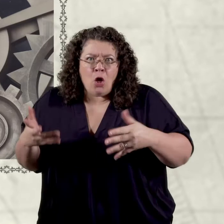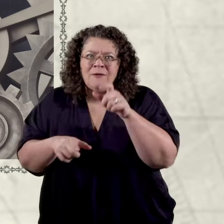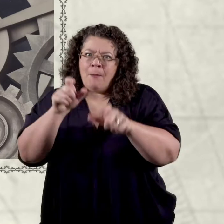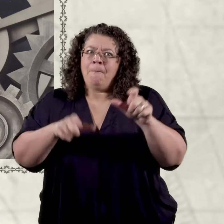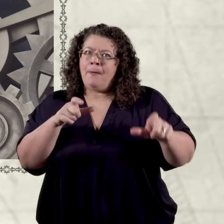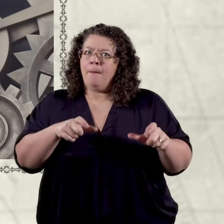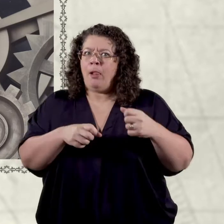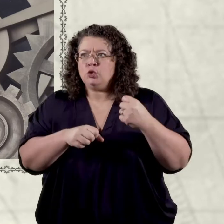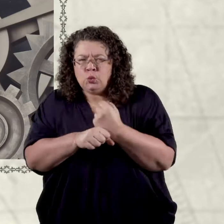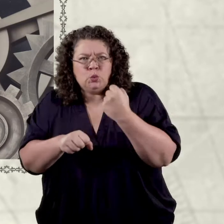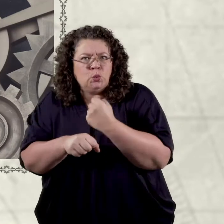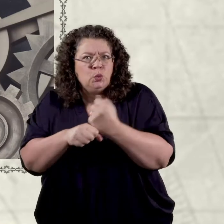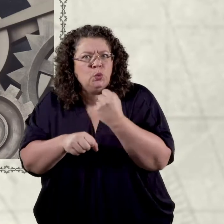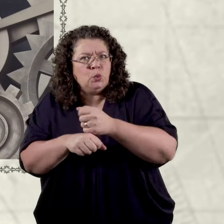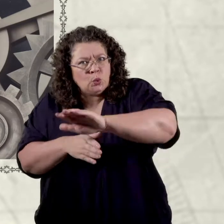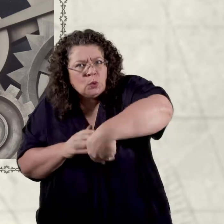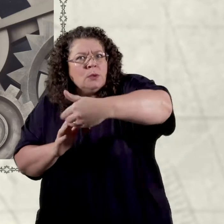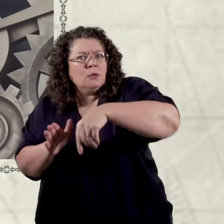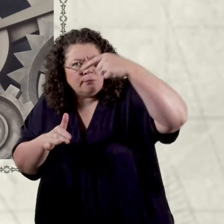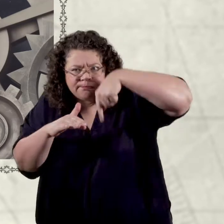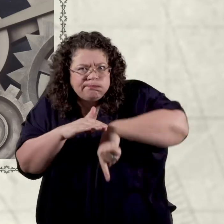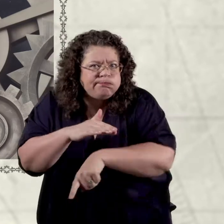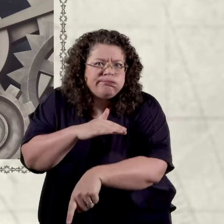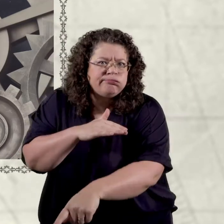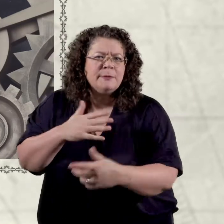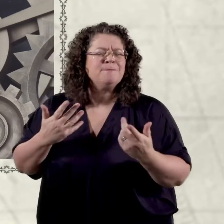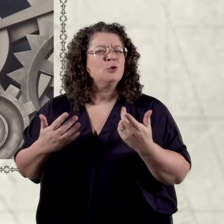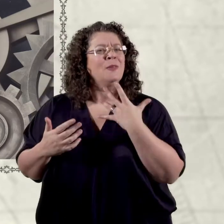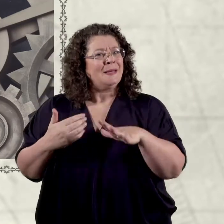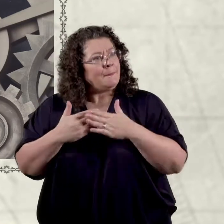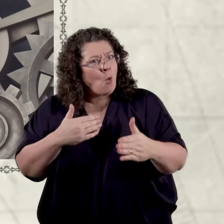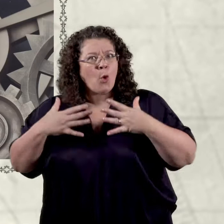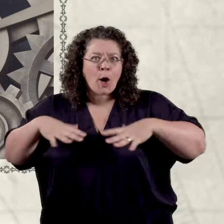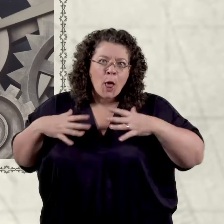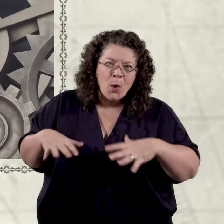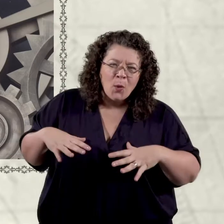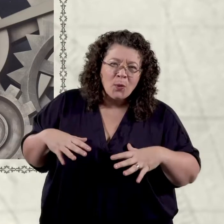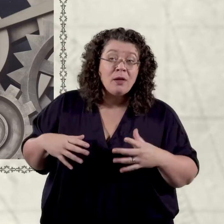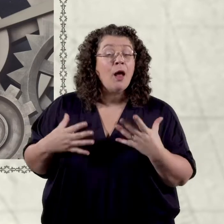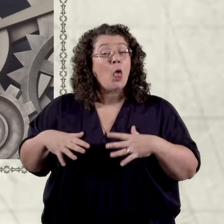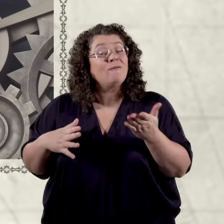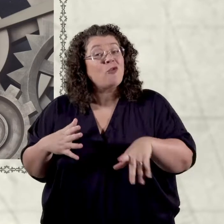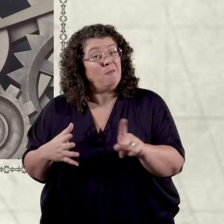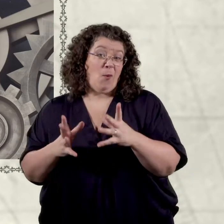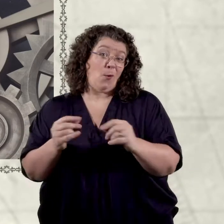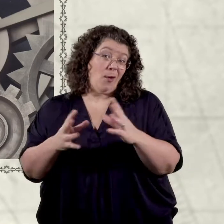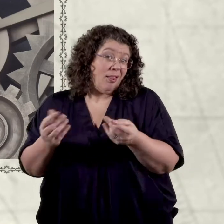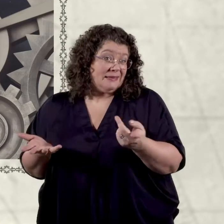this work. And so, therefore, they needed more clothes, made from wool, of